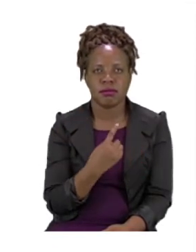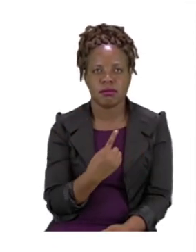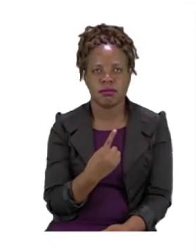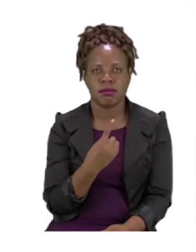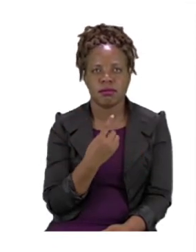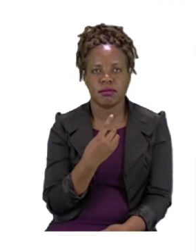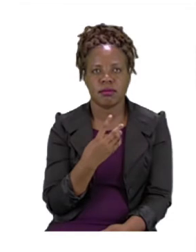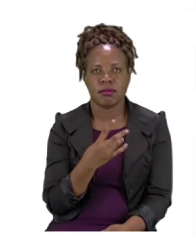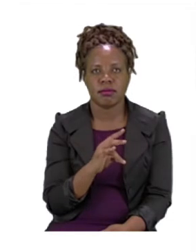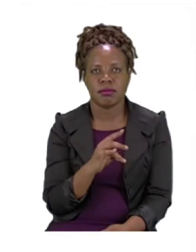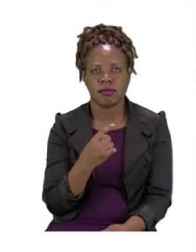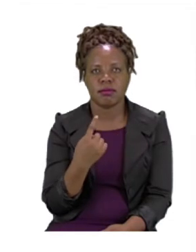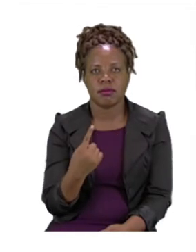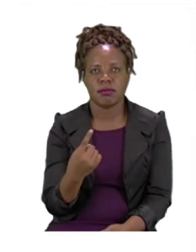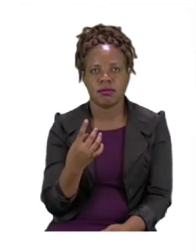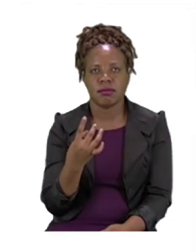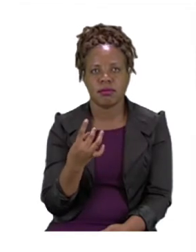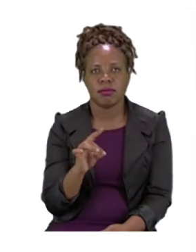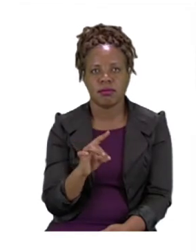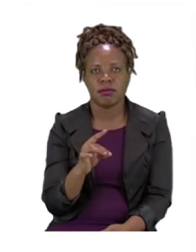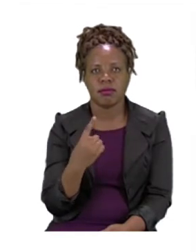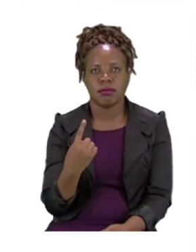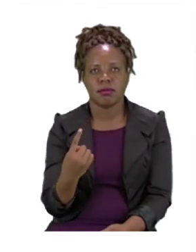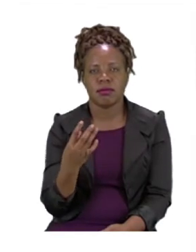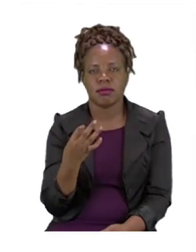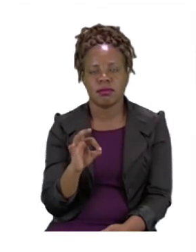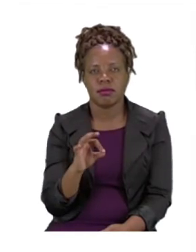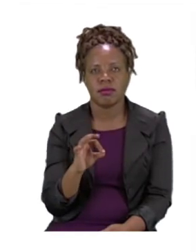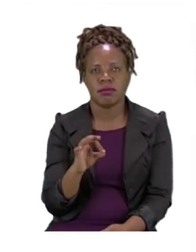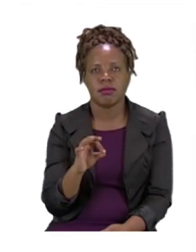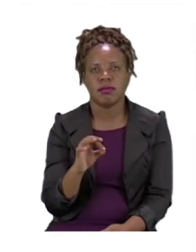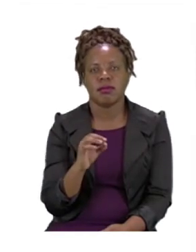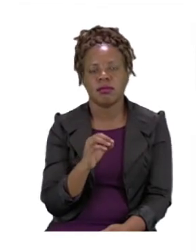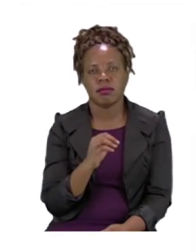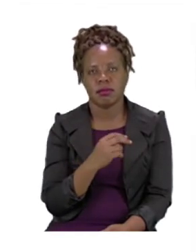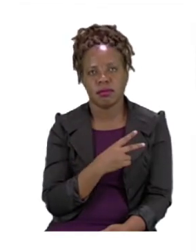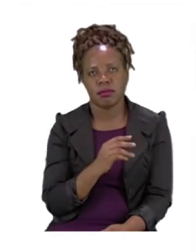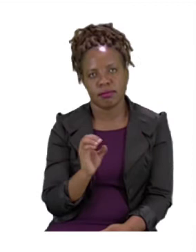16, 17, 18, 19,